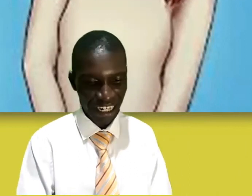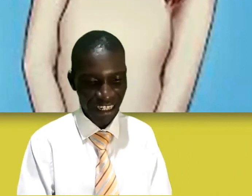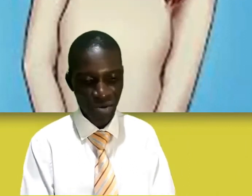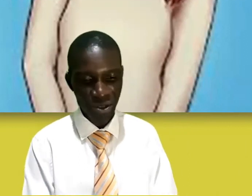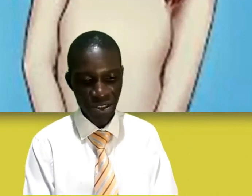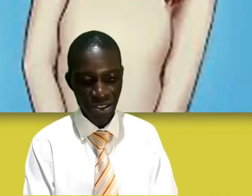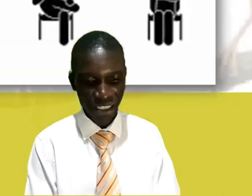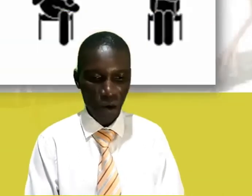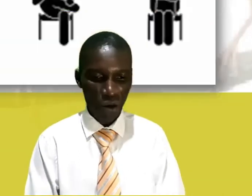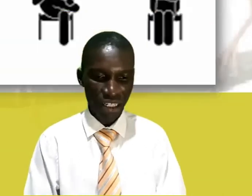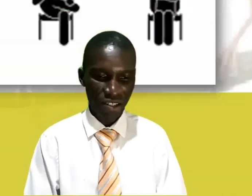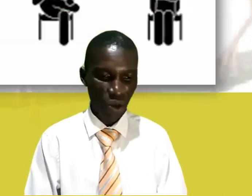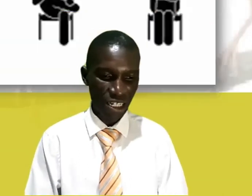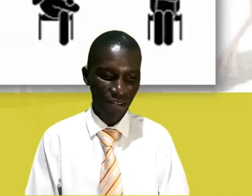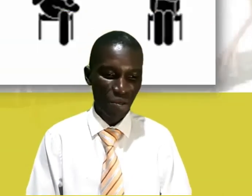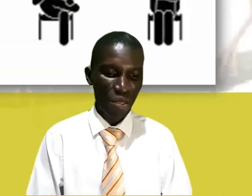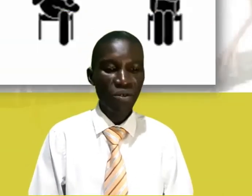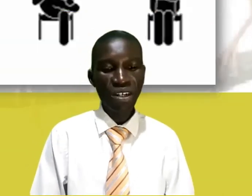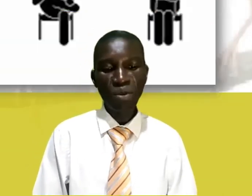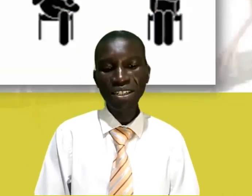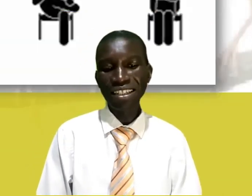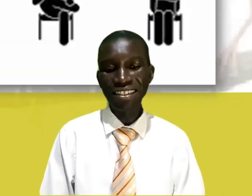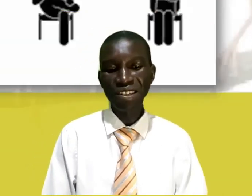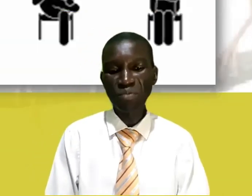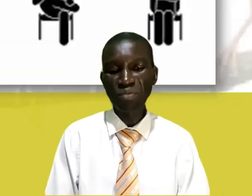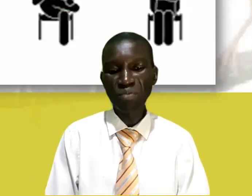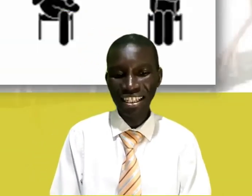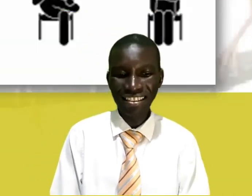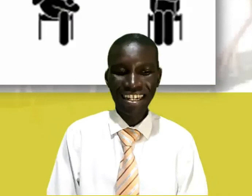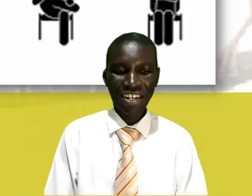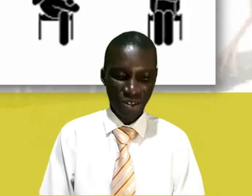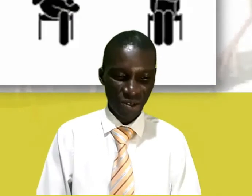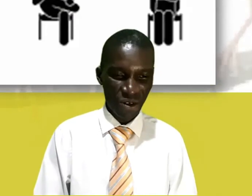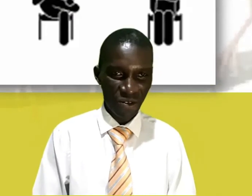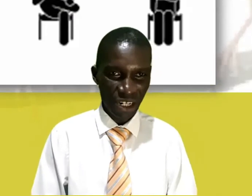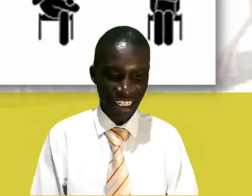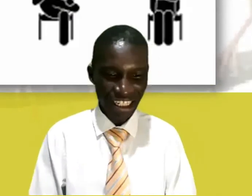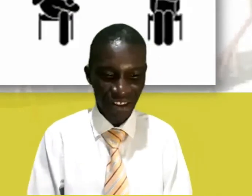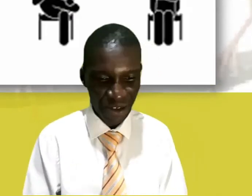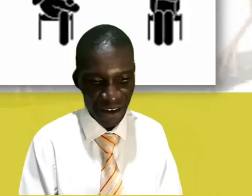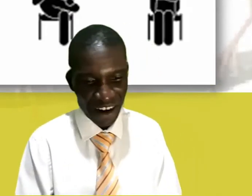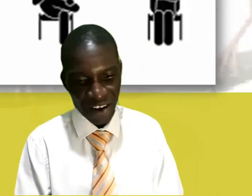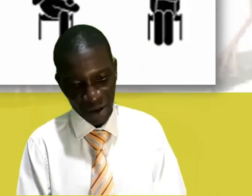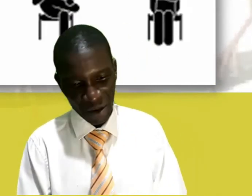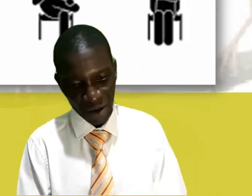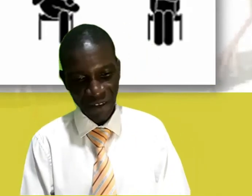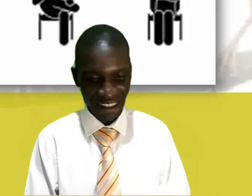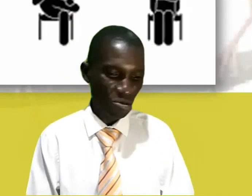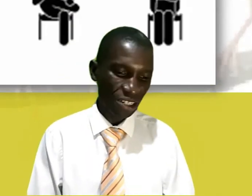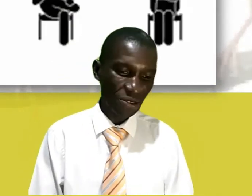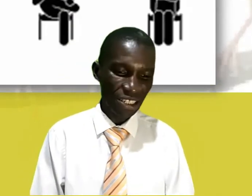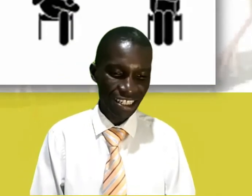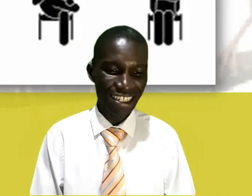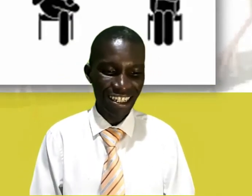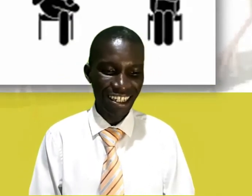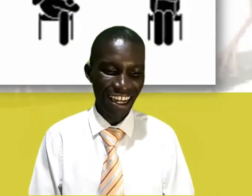You can write a composition or a story. What about these postures? When you go for an interview or you find